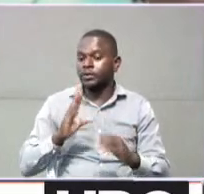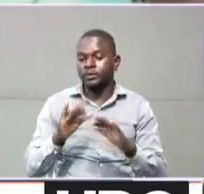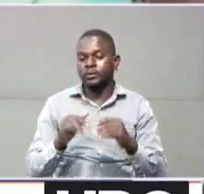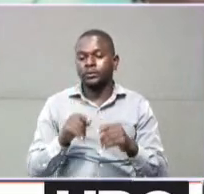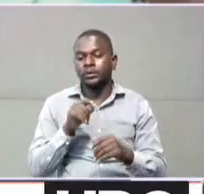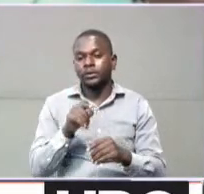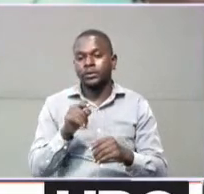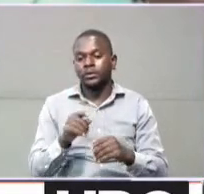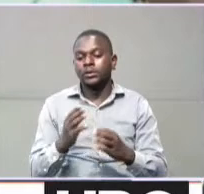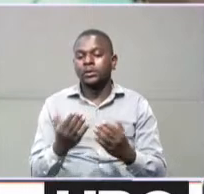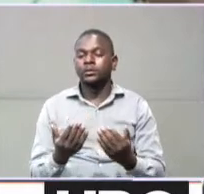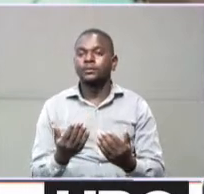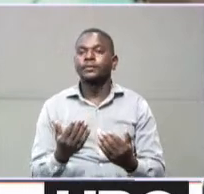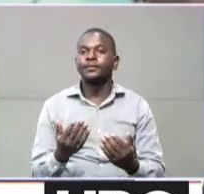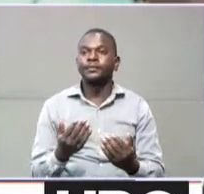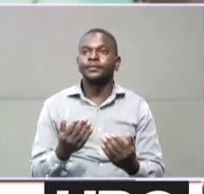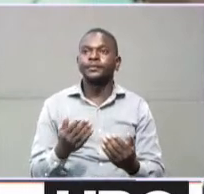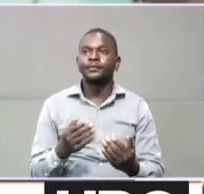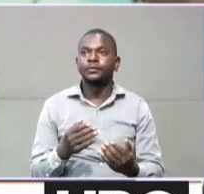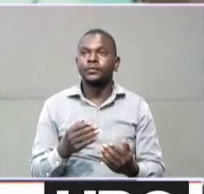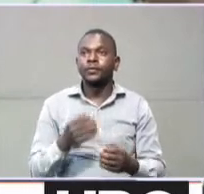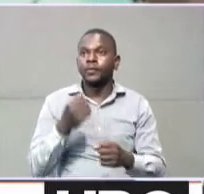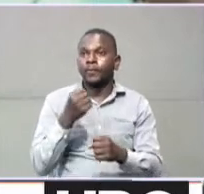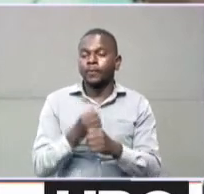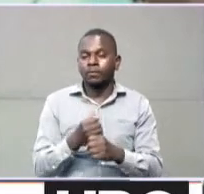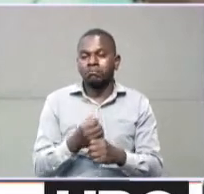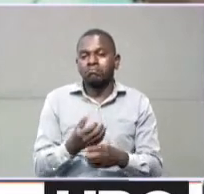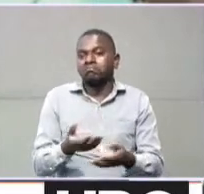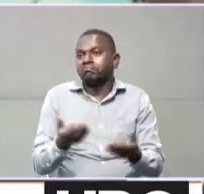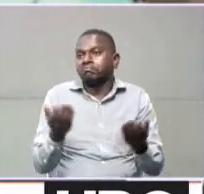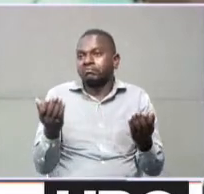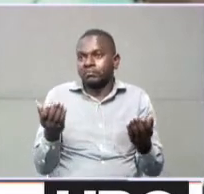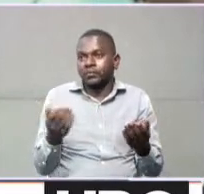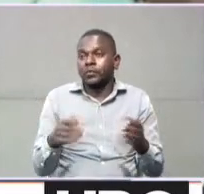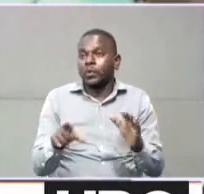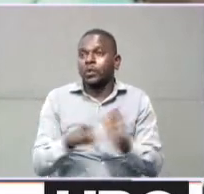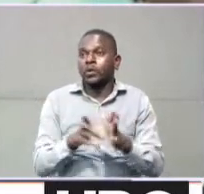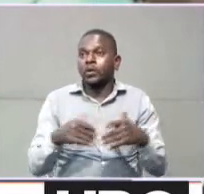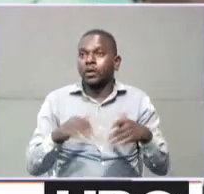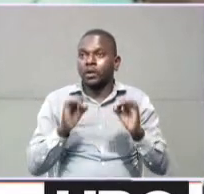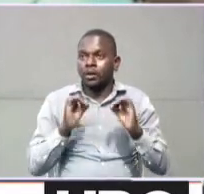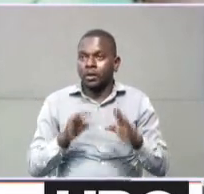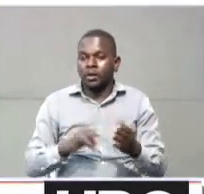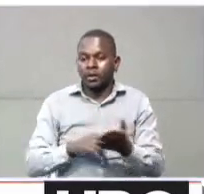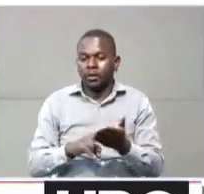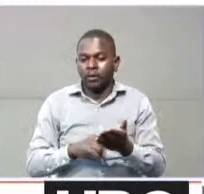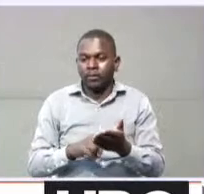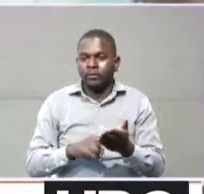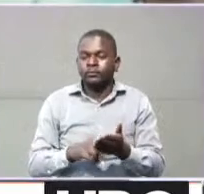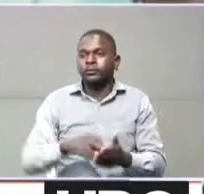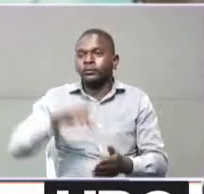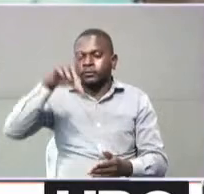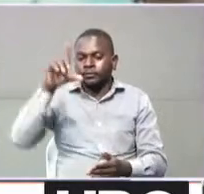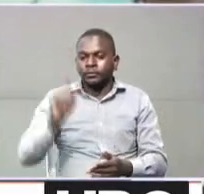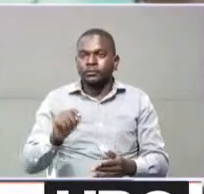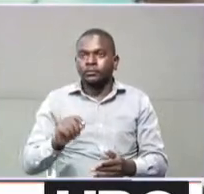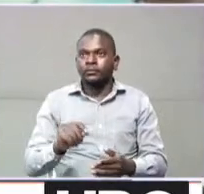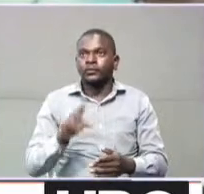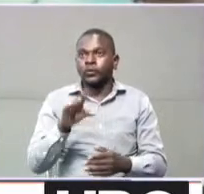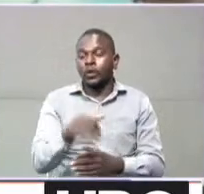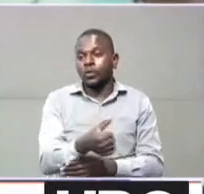likely that this was done deliberately illegally they use the methanol as a cheaper